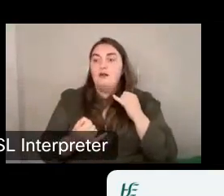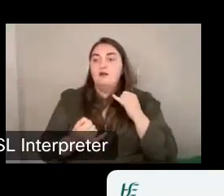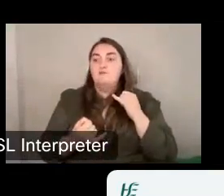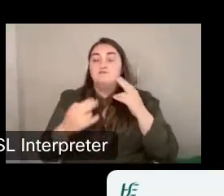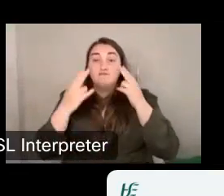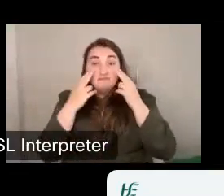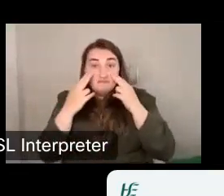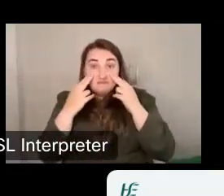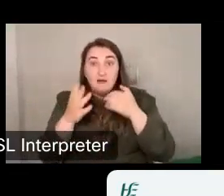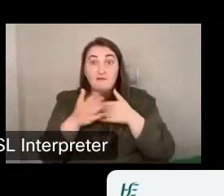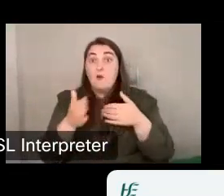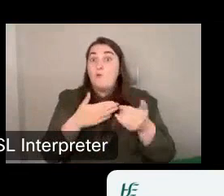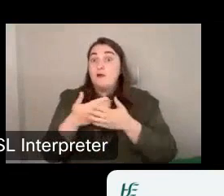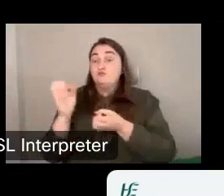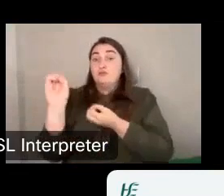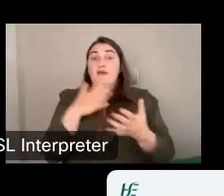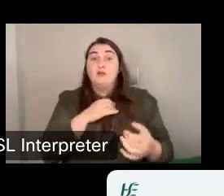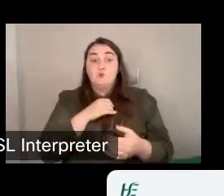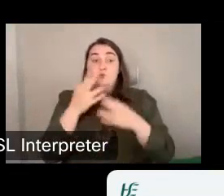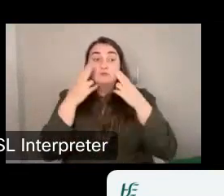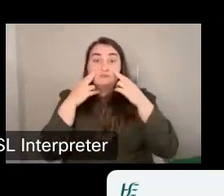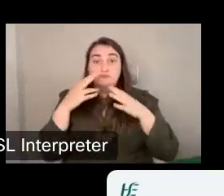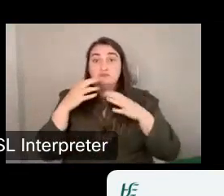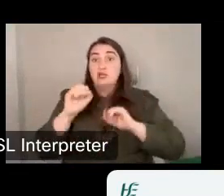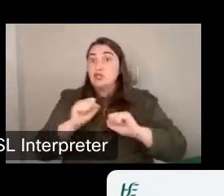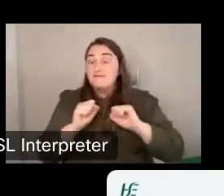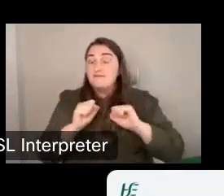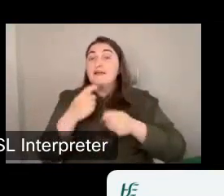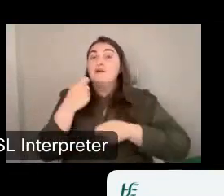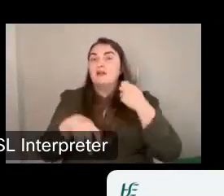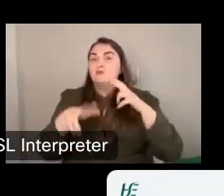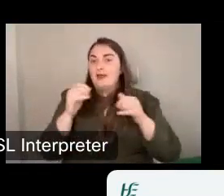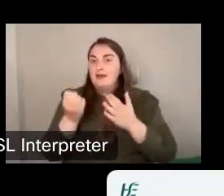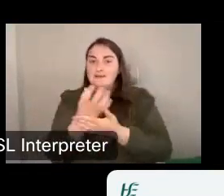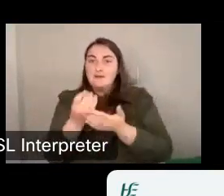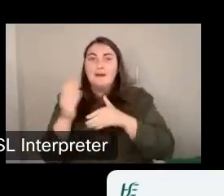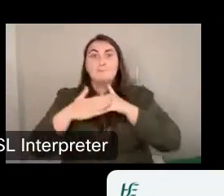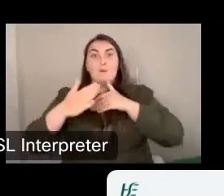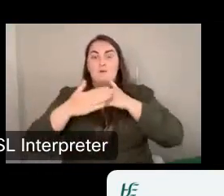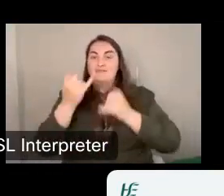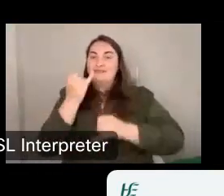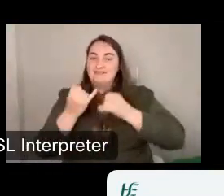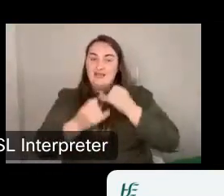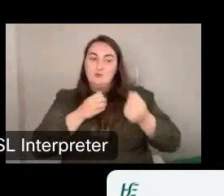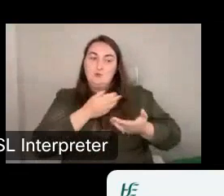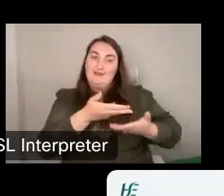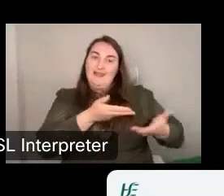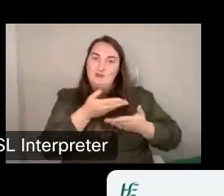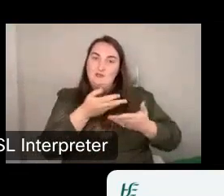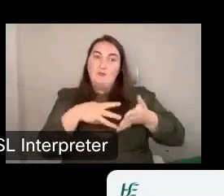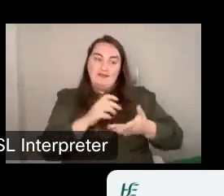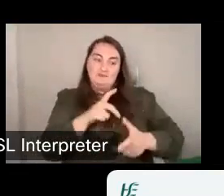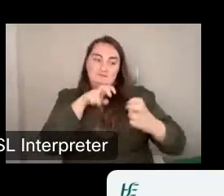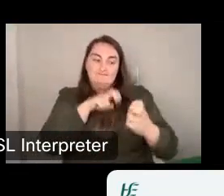in terms of what you'd have to provide to any clinical service, and then you would explain more of the detail to the counsellor when you sit down. I mean, in